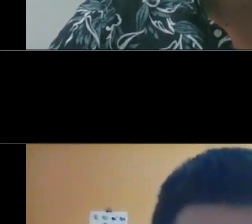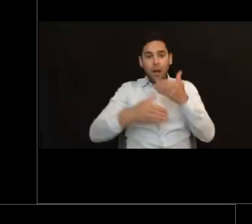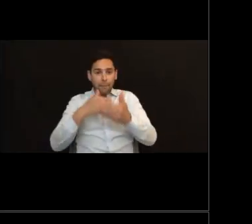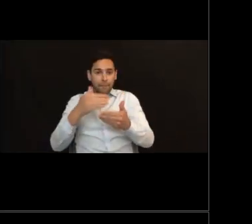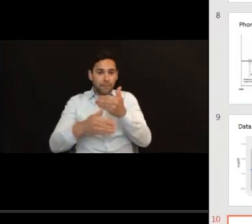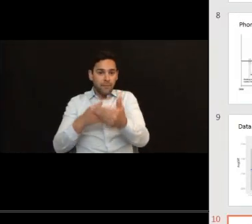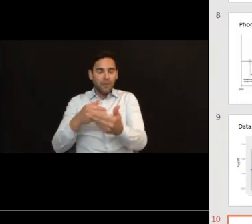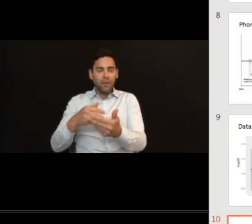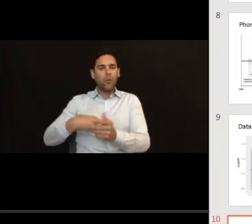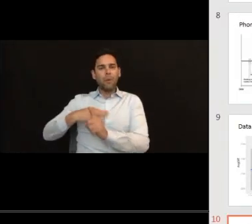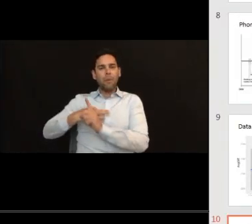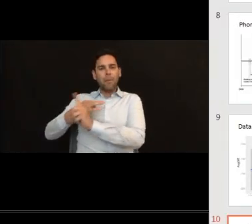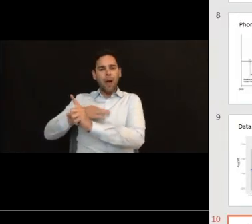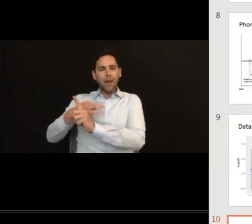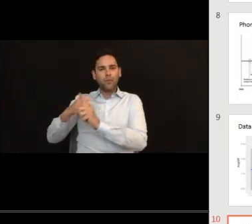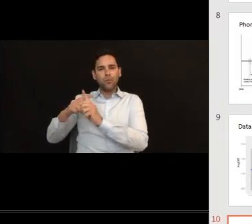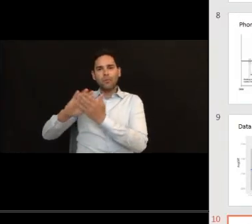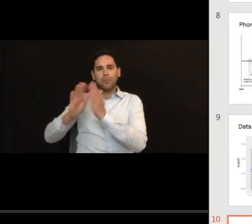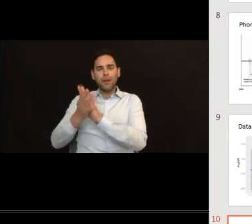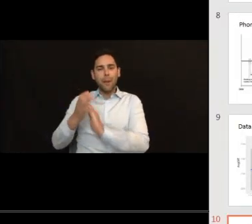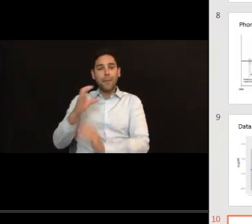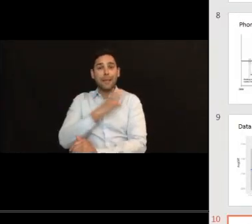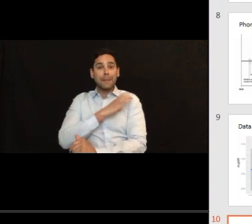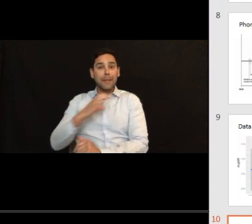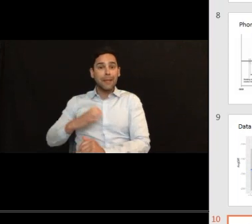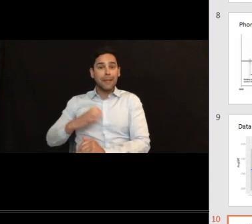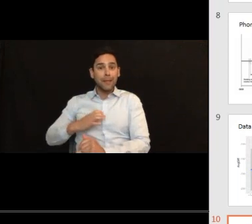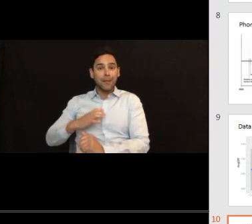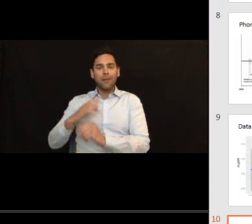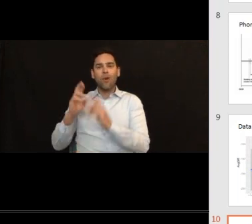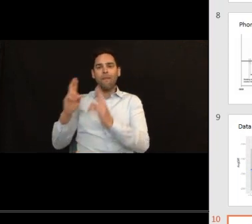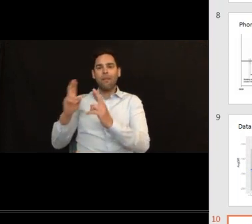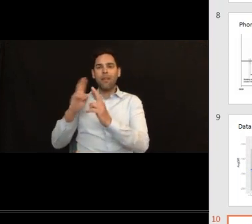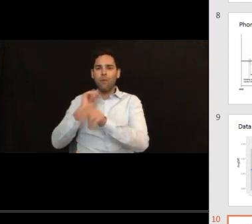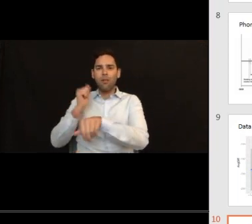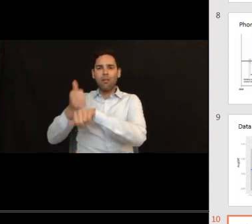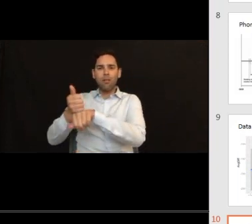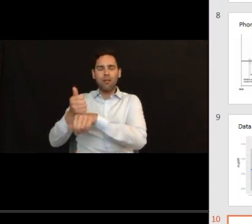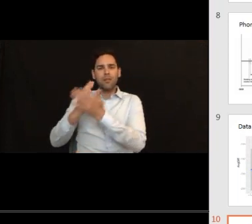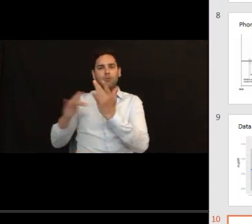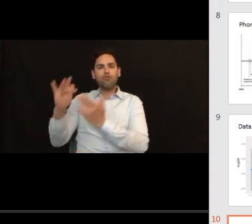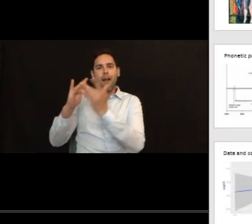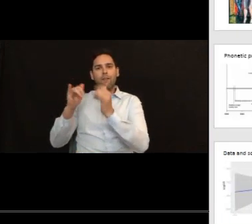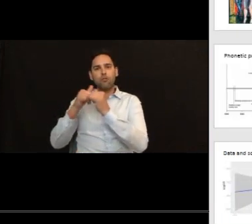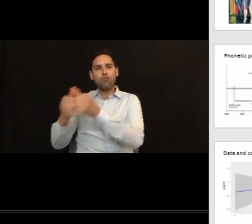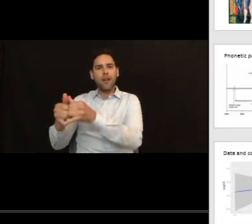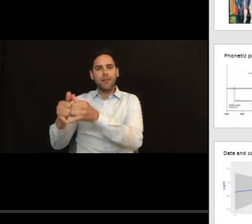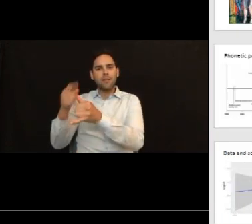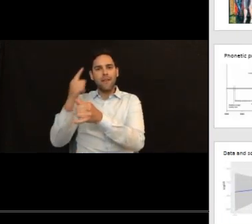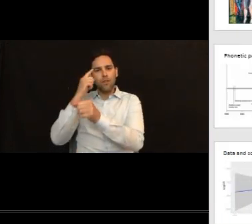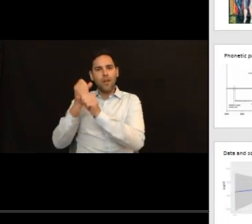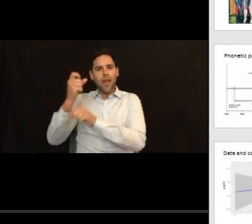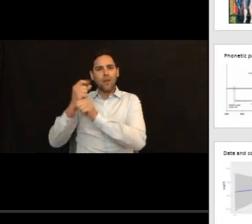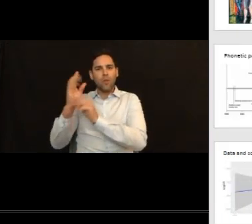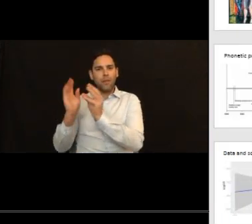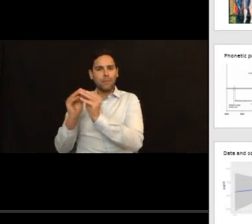some LGBTQ travel grants for the annual meeting. We're working on developing an LGBTQ language